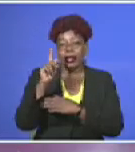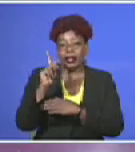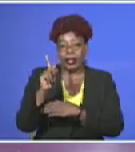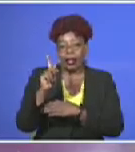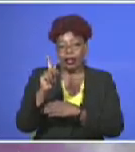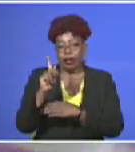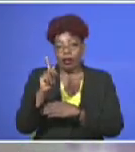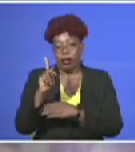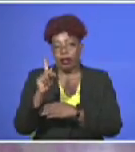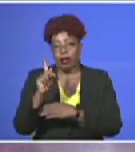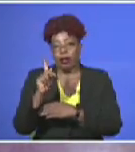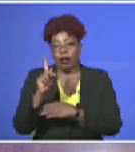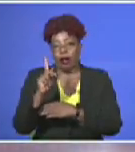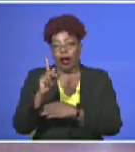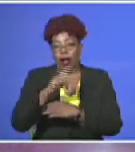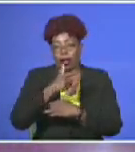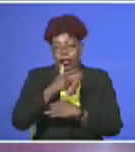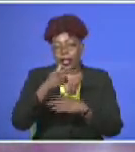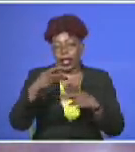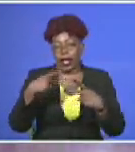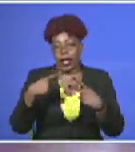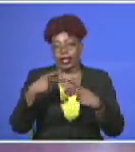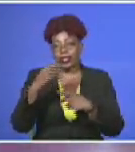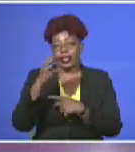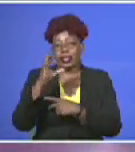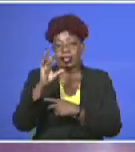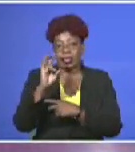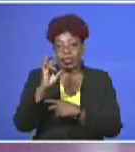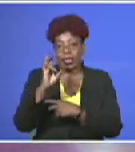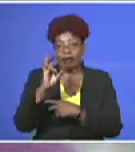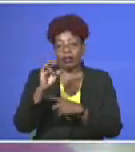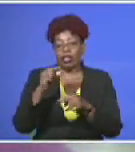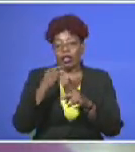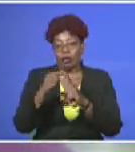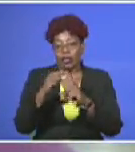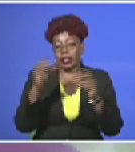rifle that contained 7 rounds of ammunition. No